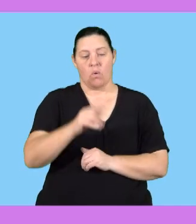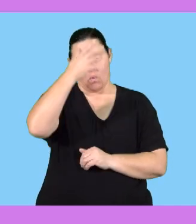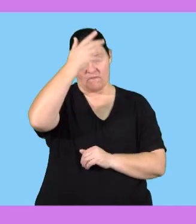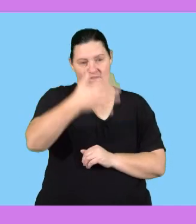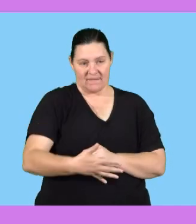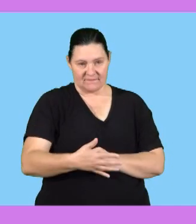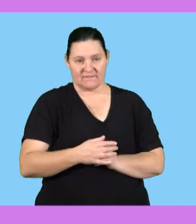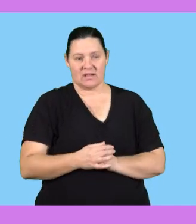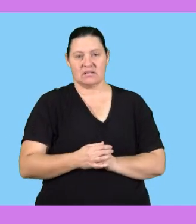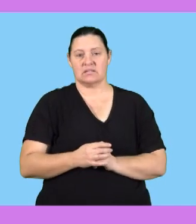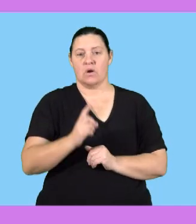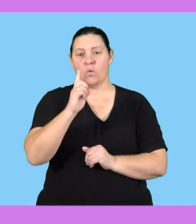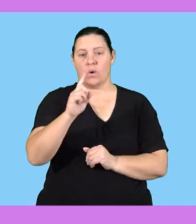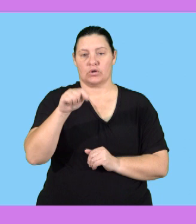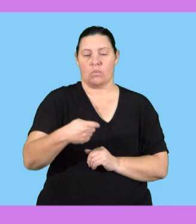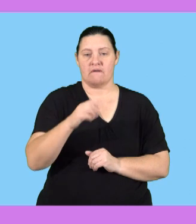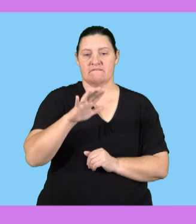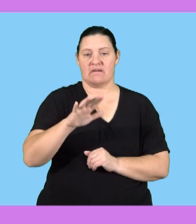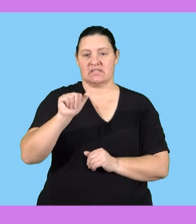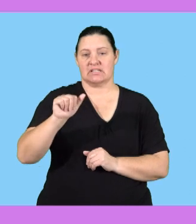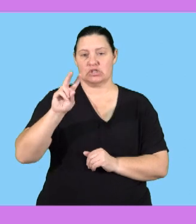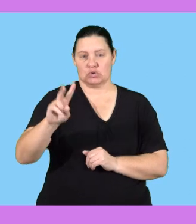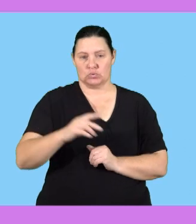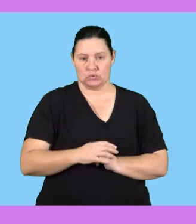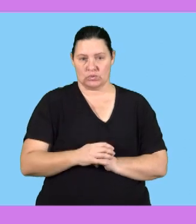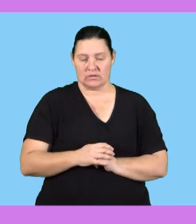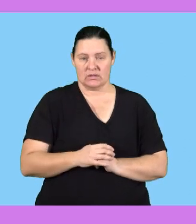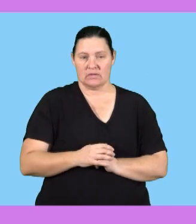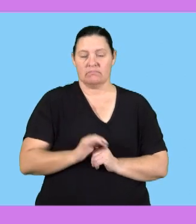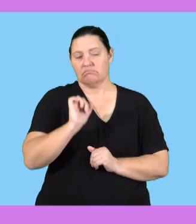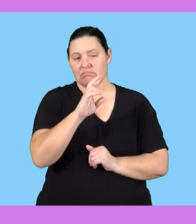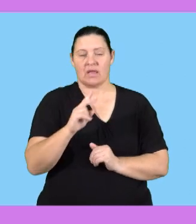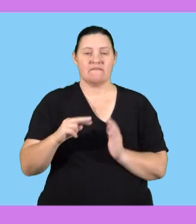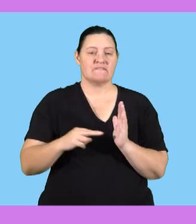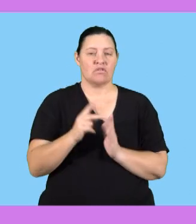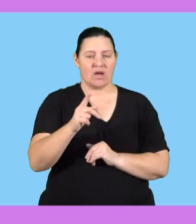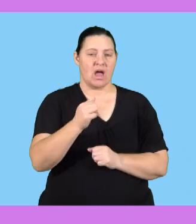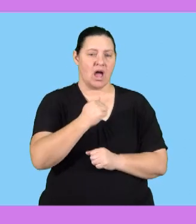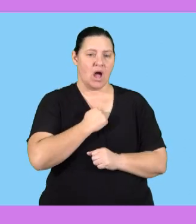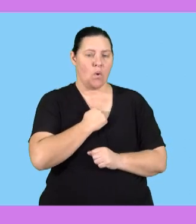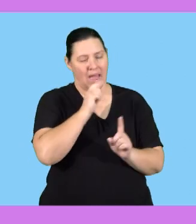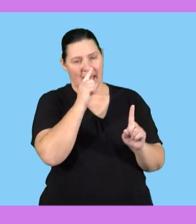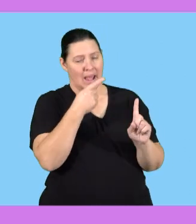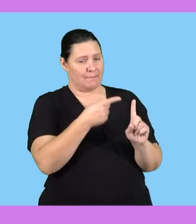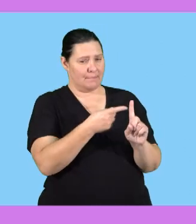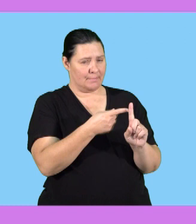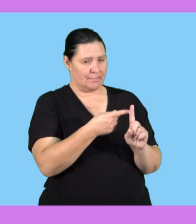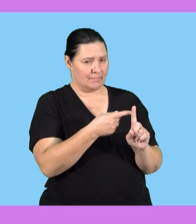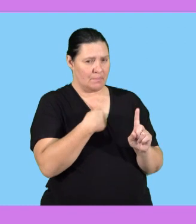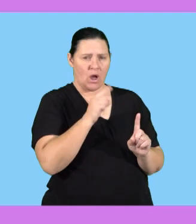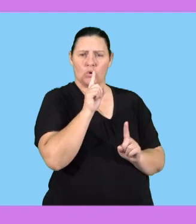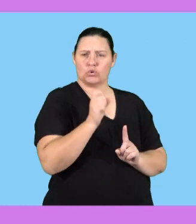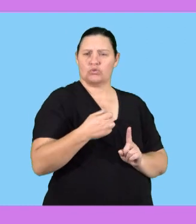5 final contestants equals 1,562 meters. So what is our aim? Okay, what